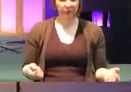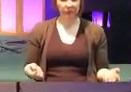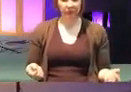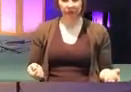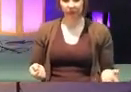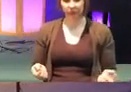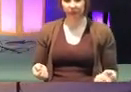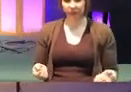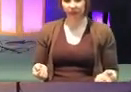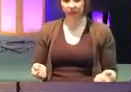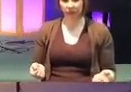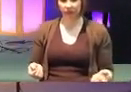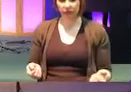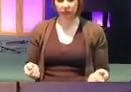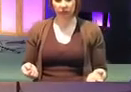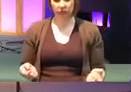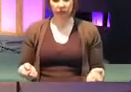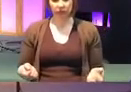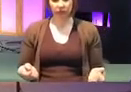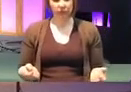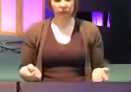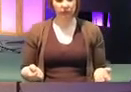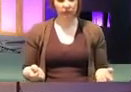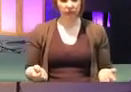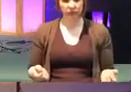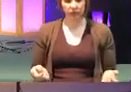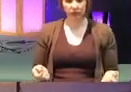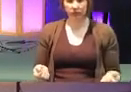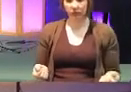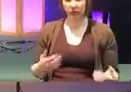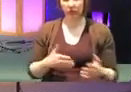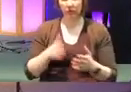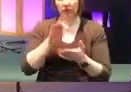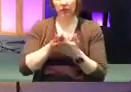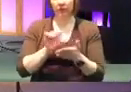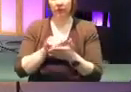I believe there's still some here that God wants to break some things for you today.